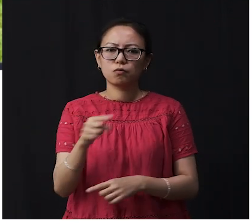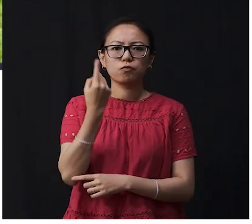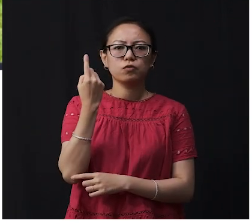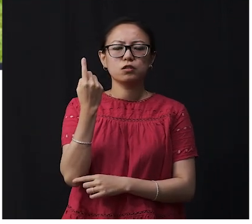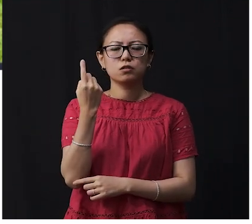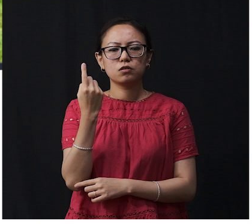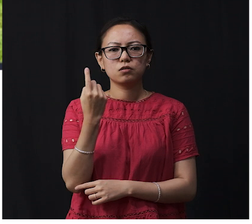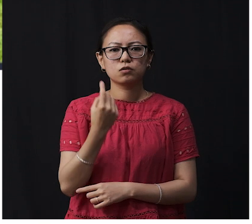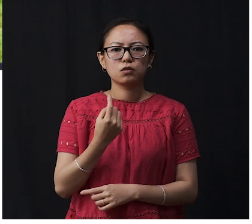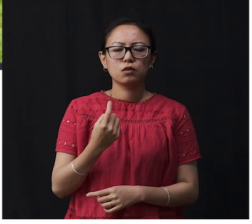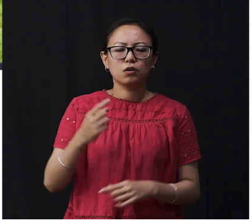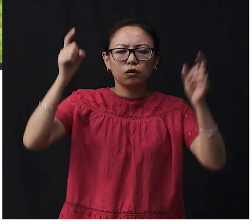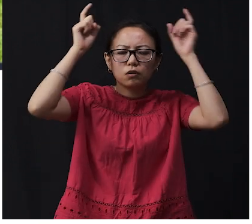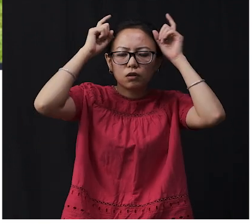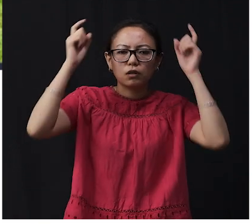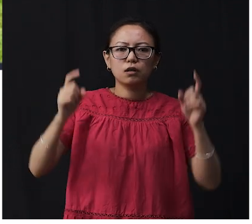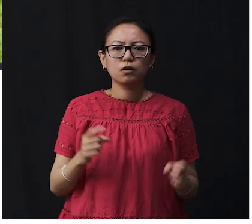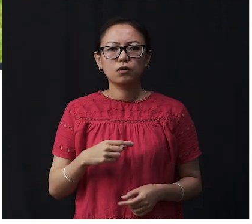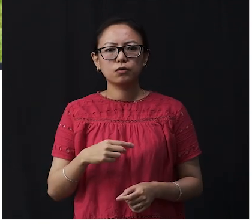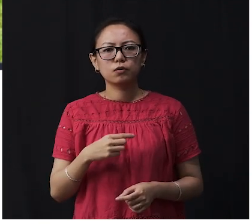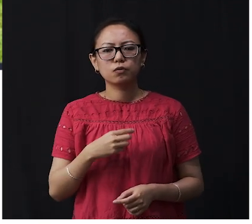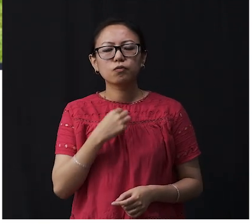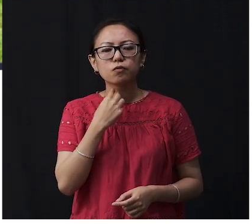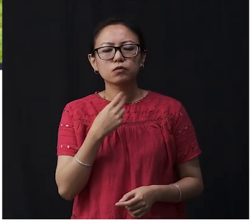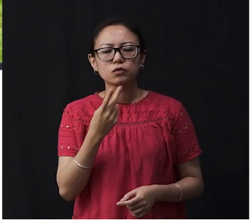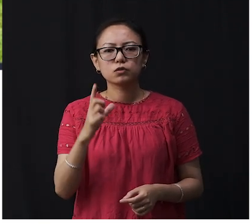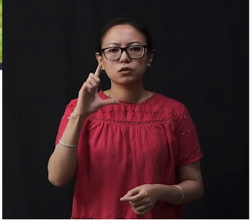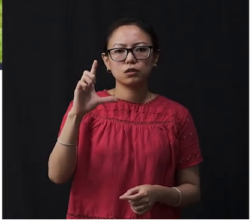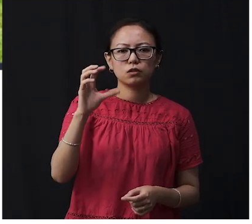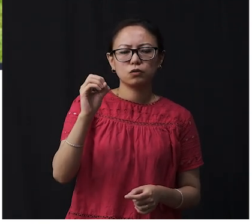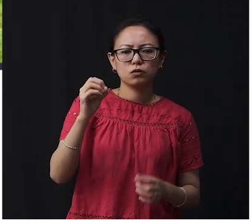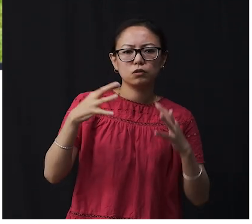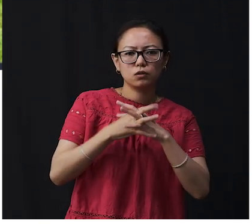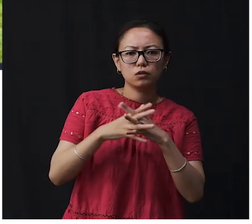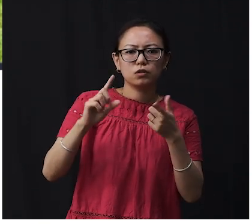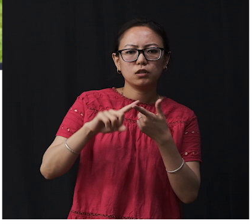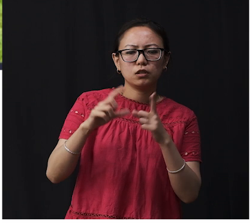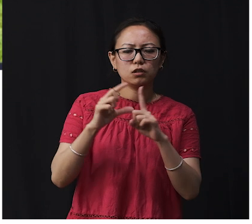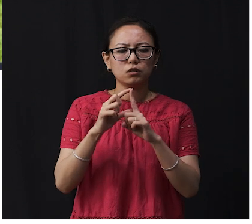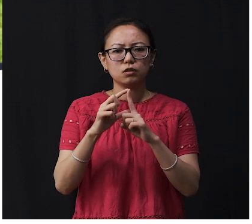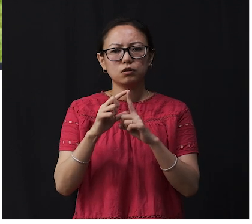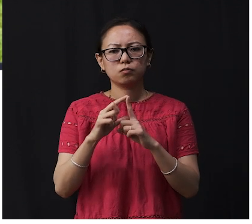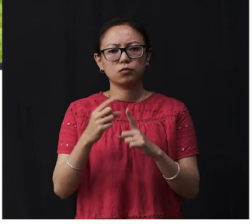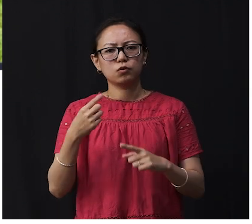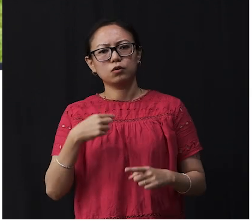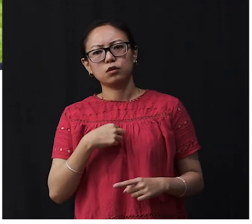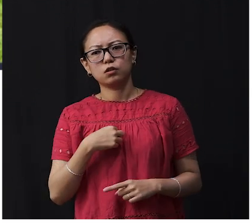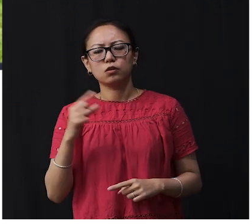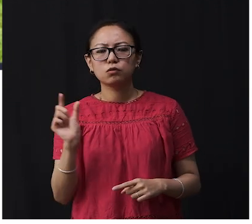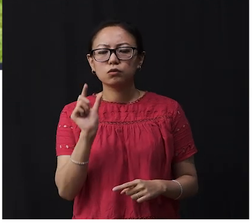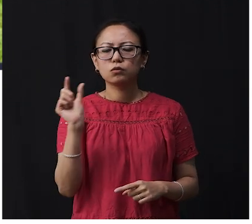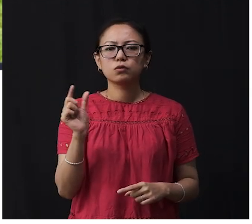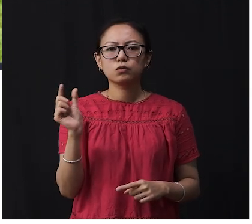lowed. Lowed means to speak in a deep sound, and said, I shall use mine